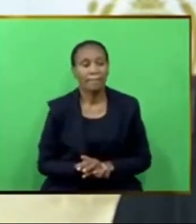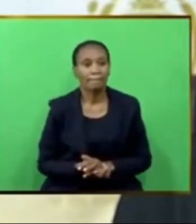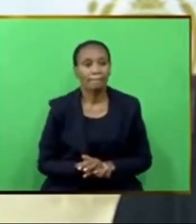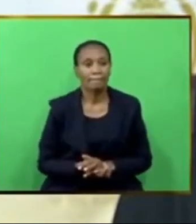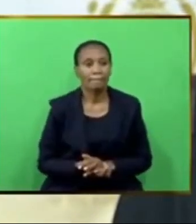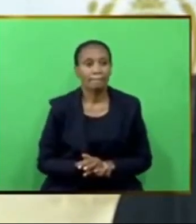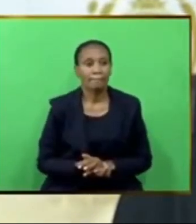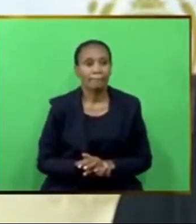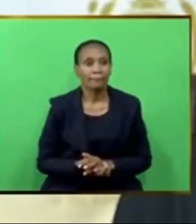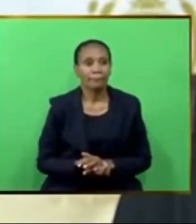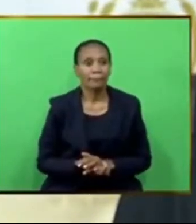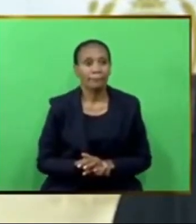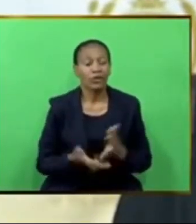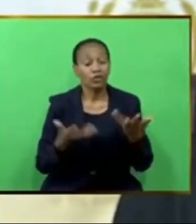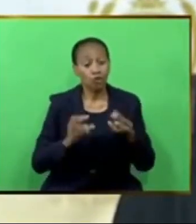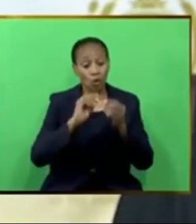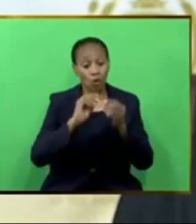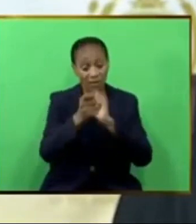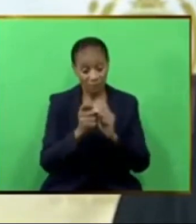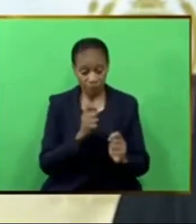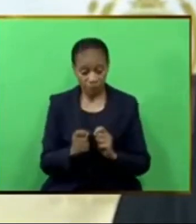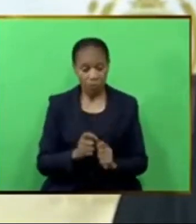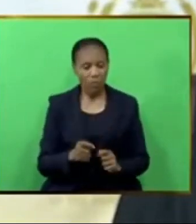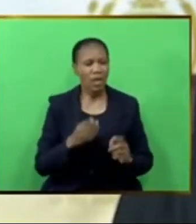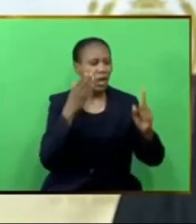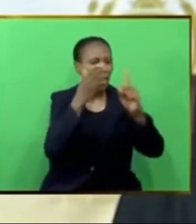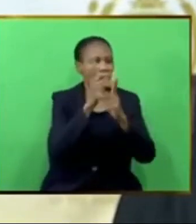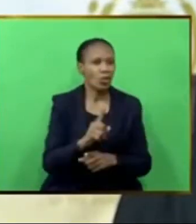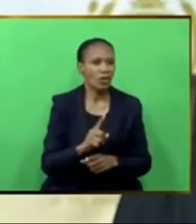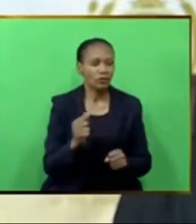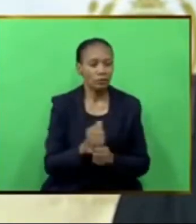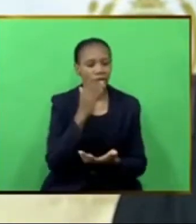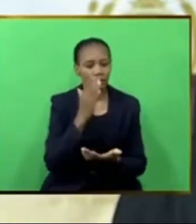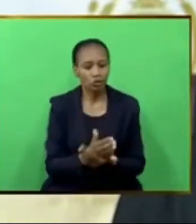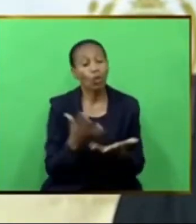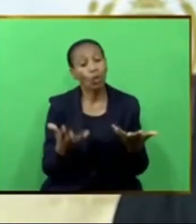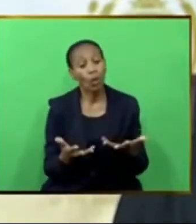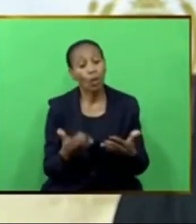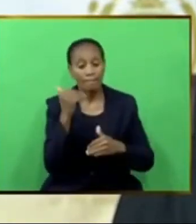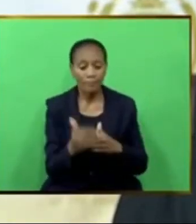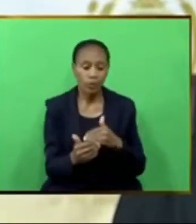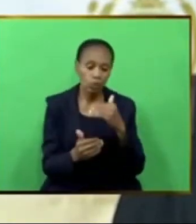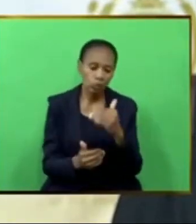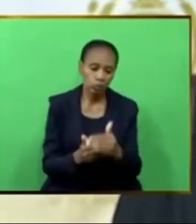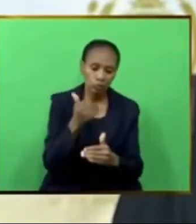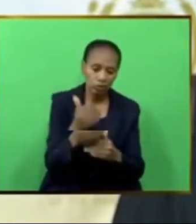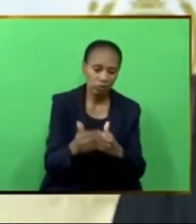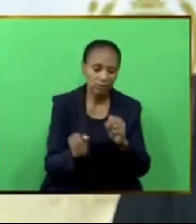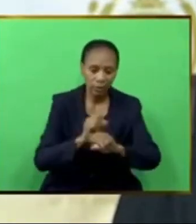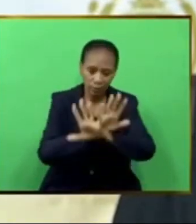These amendments seek to reduce procedural complexity undertaking